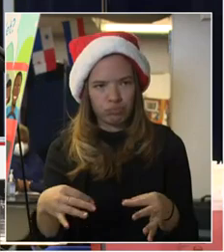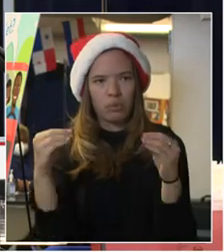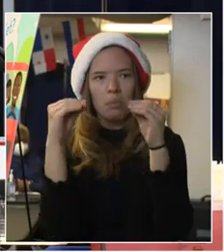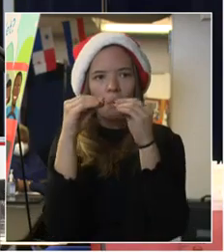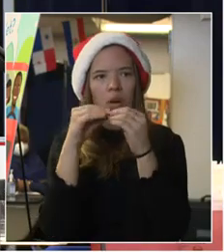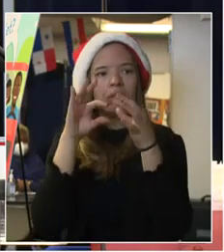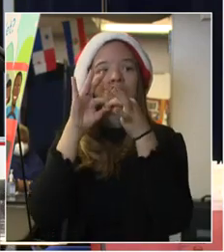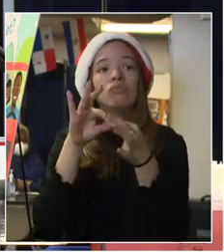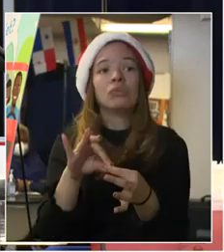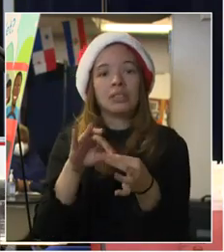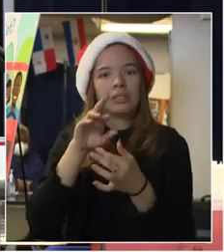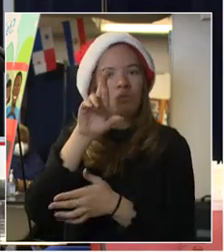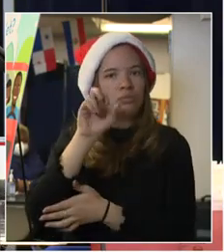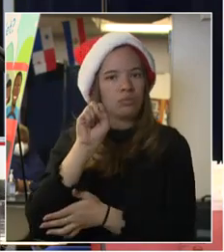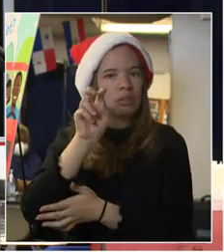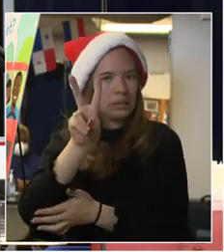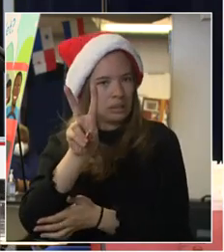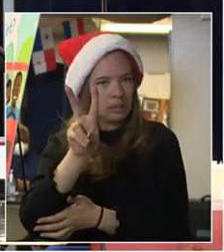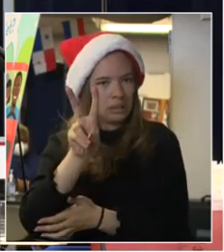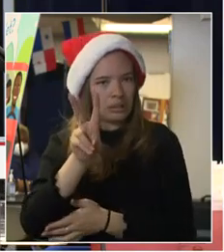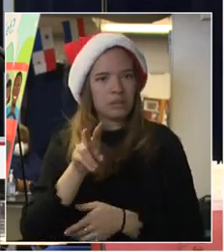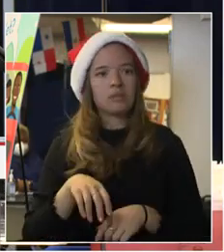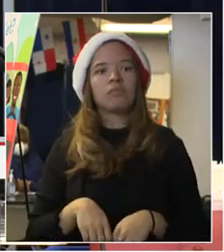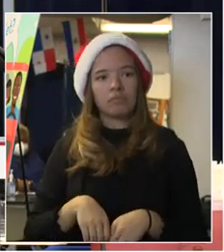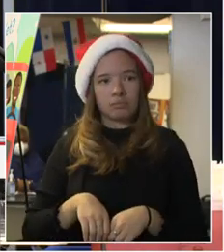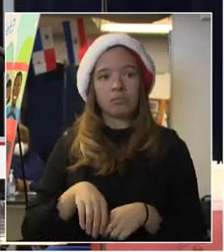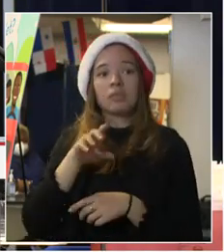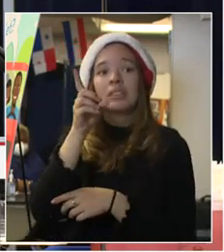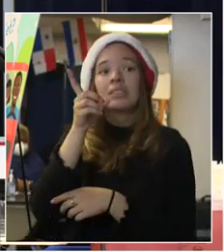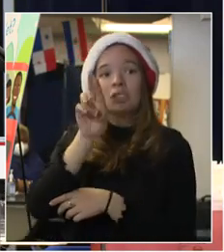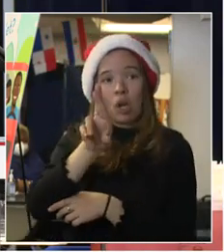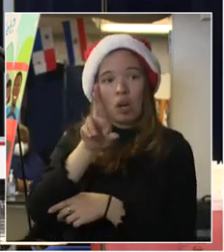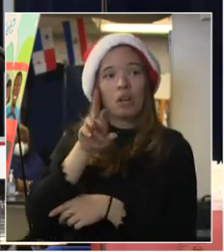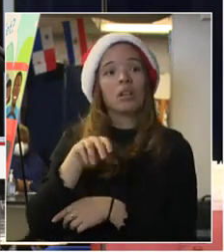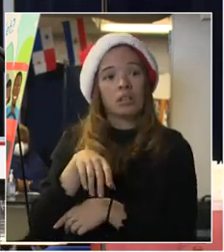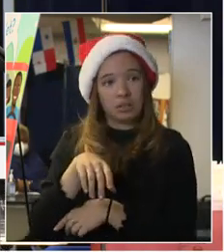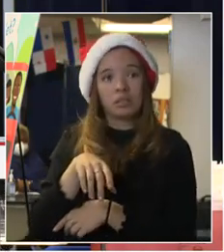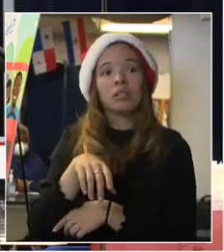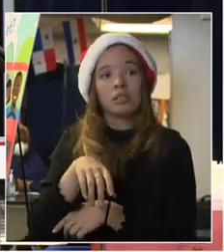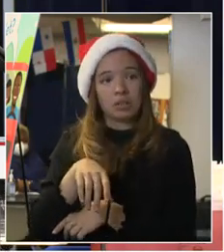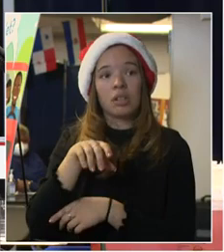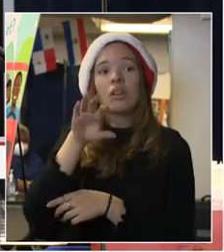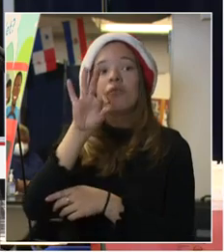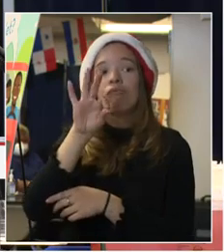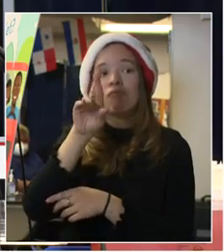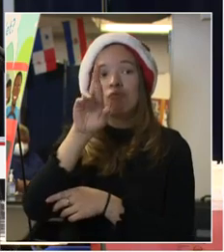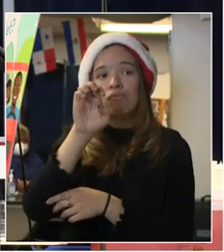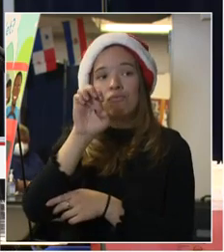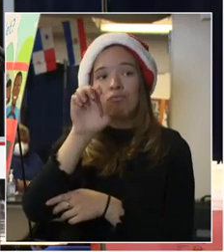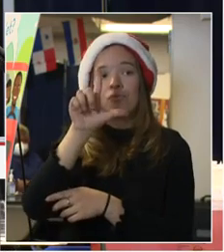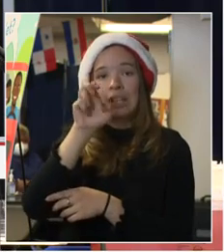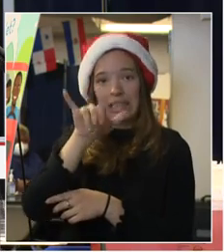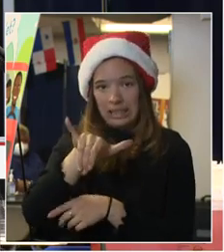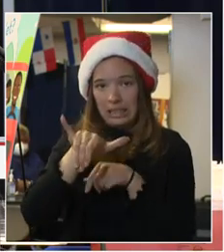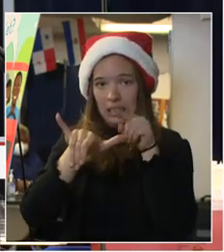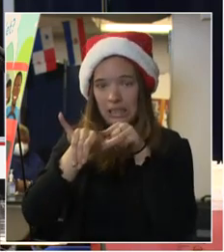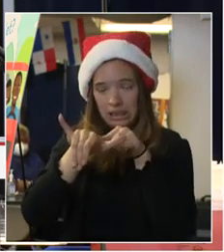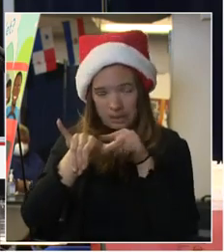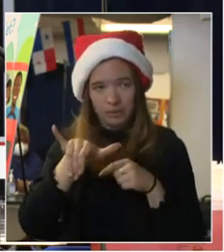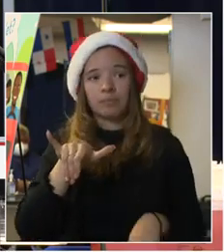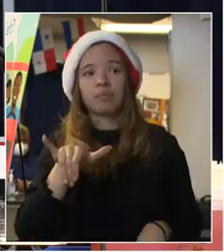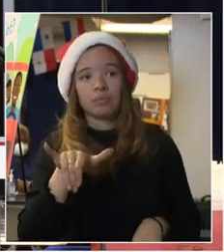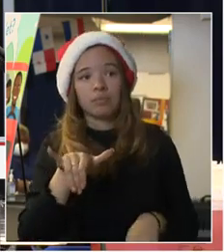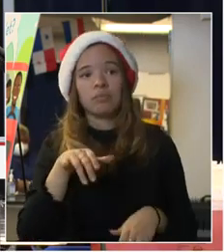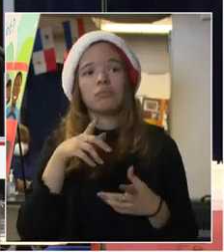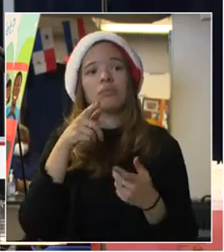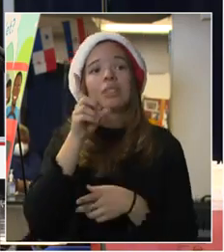will see Dr. Farley, our Senior Deputy Director of Community Health Administration, Dr. Mangala, our